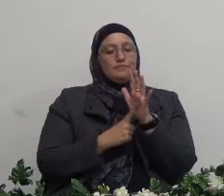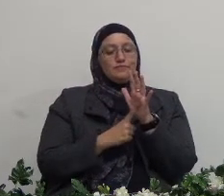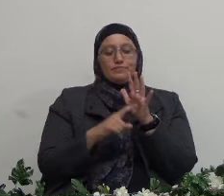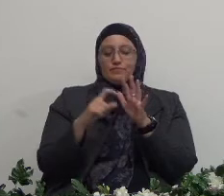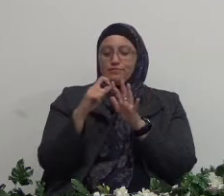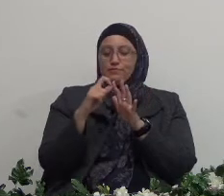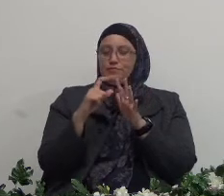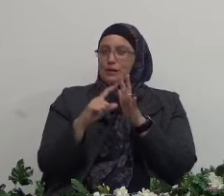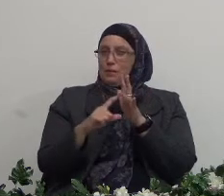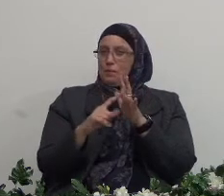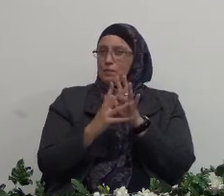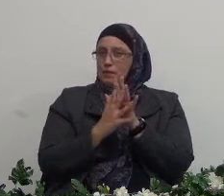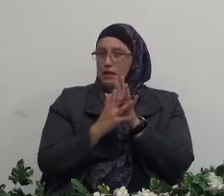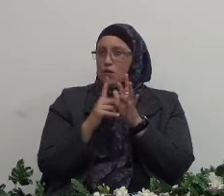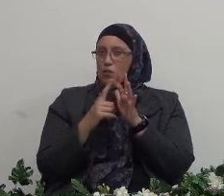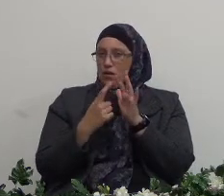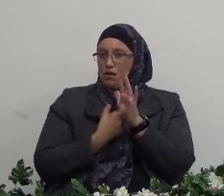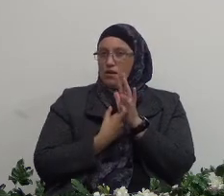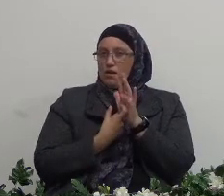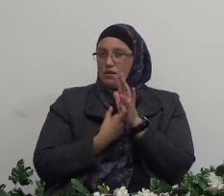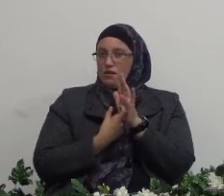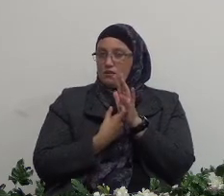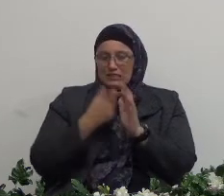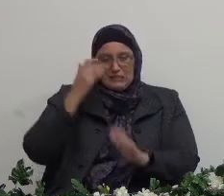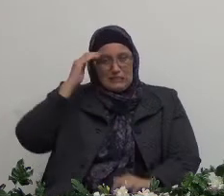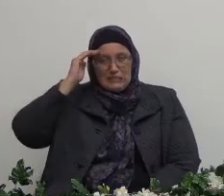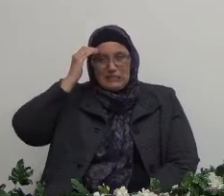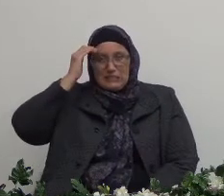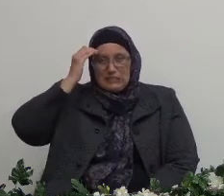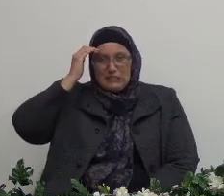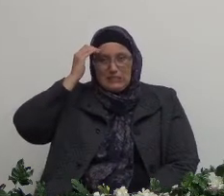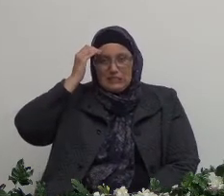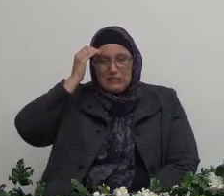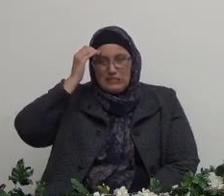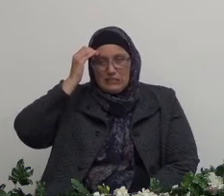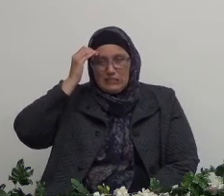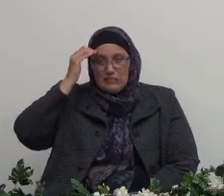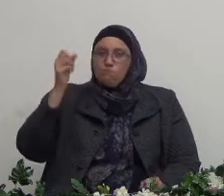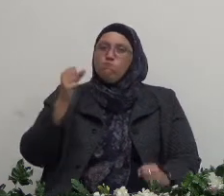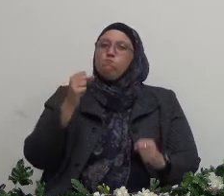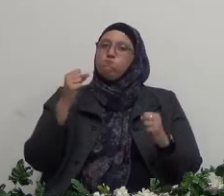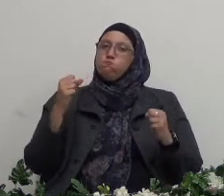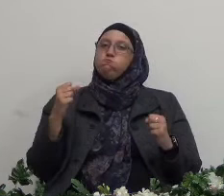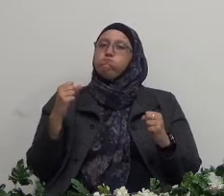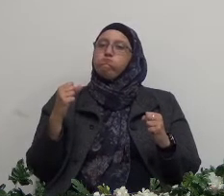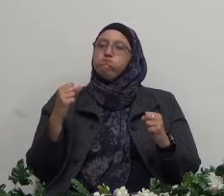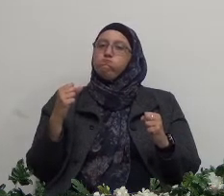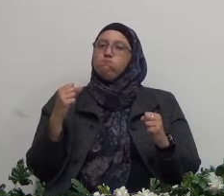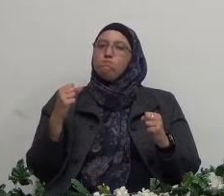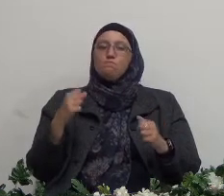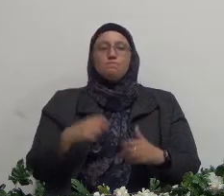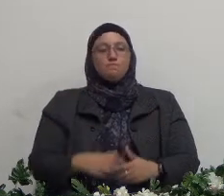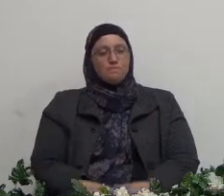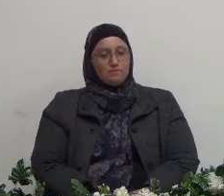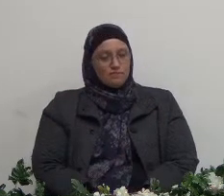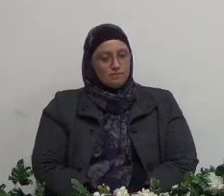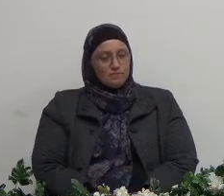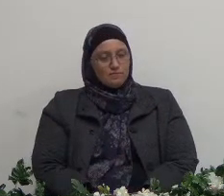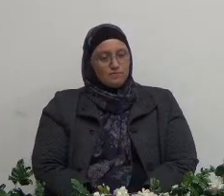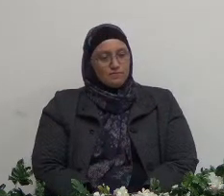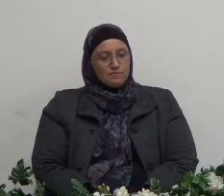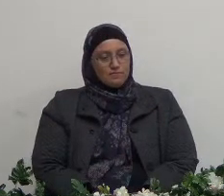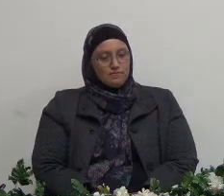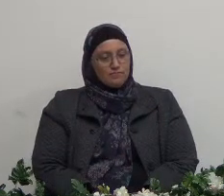we use examples of, you know, sometimes people look at a world leader and they go, how did this imbecile become a world